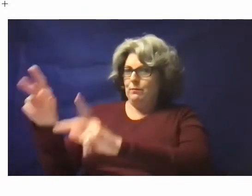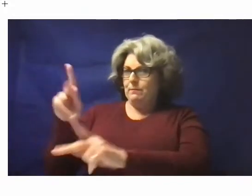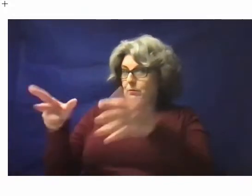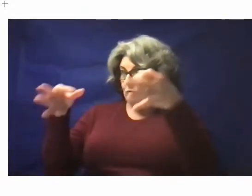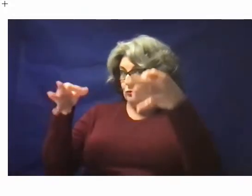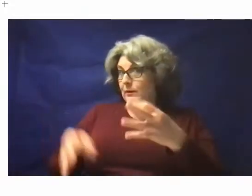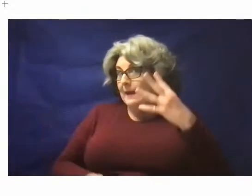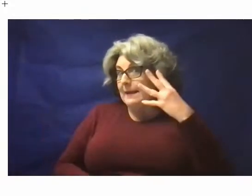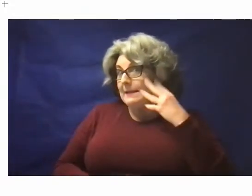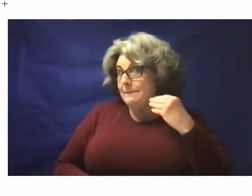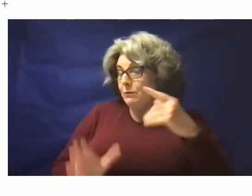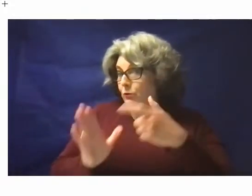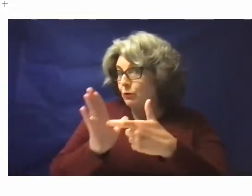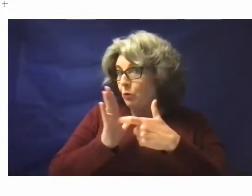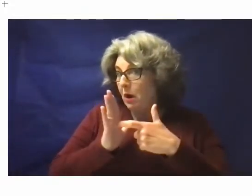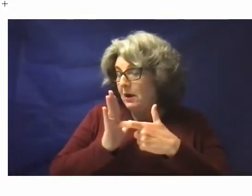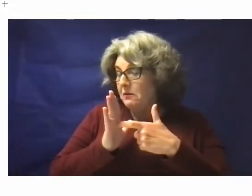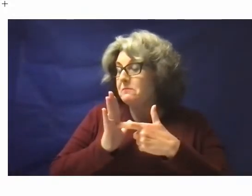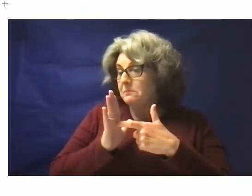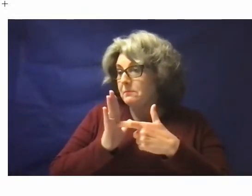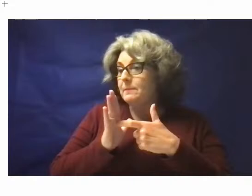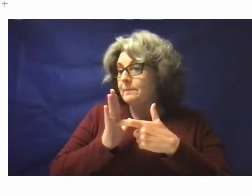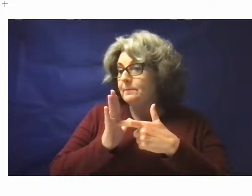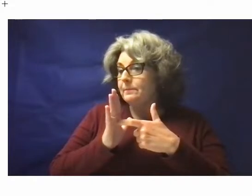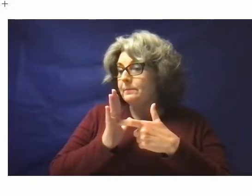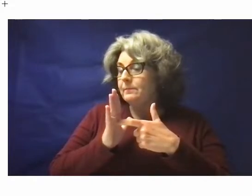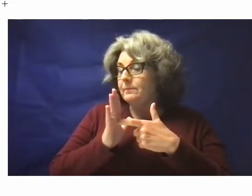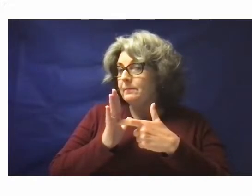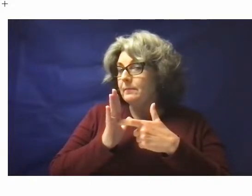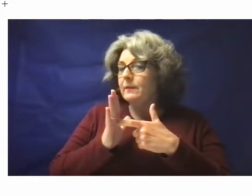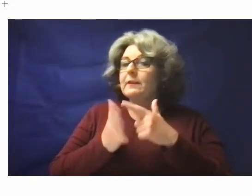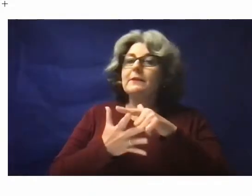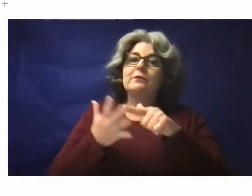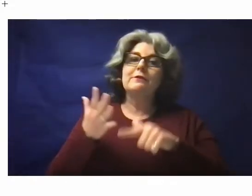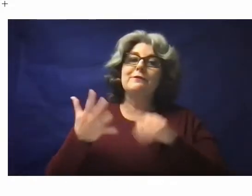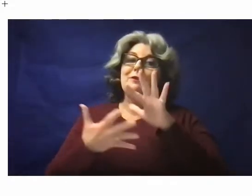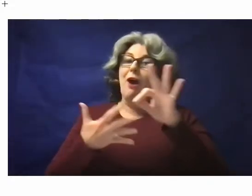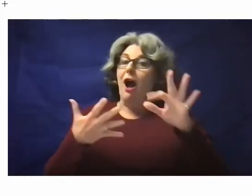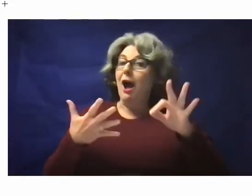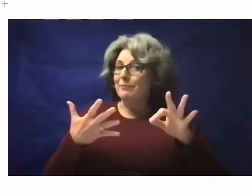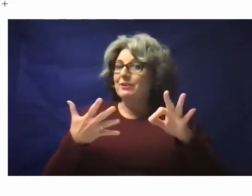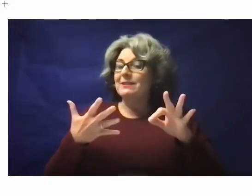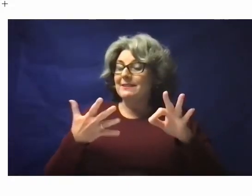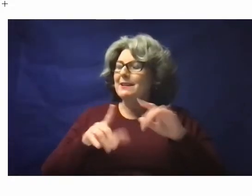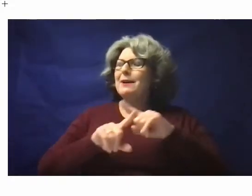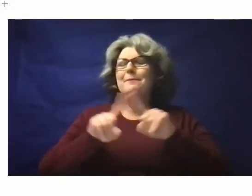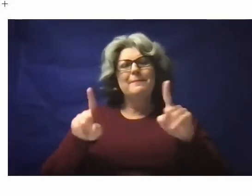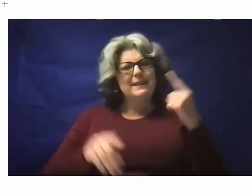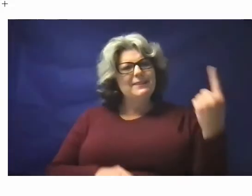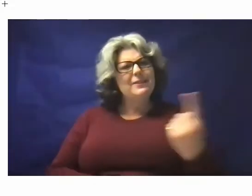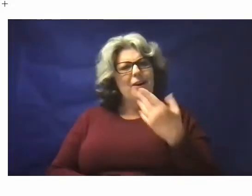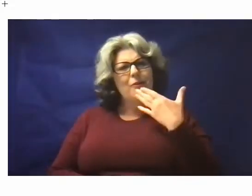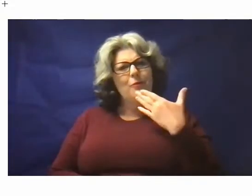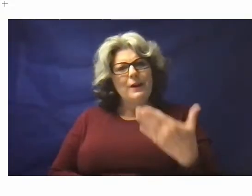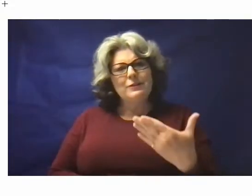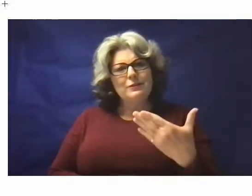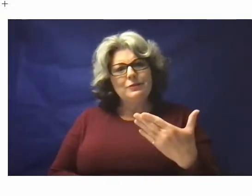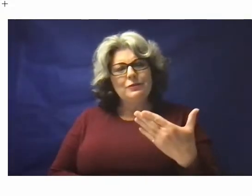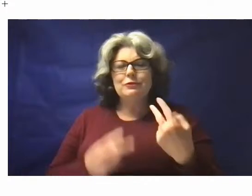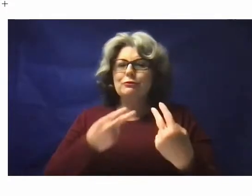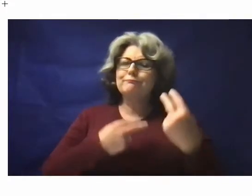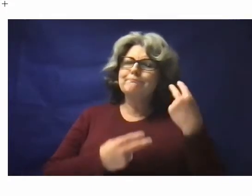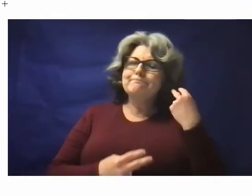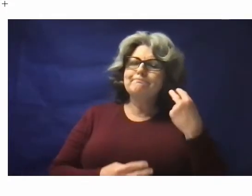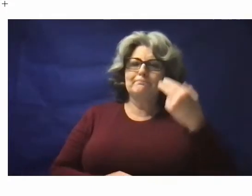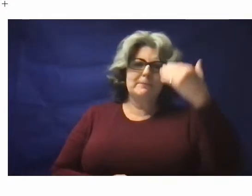experience that is required. So there's a couple options there for you to do, but it's always good to reflect and be self-aware